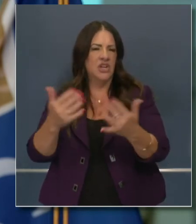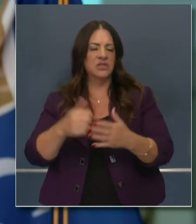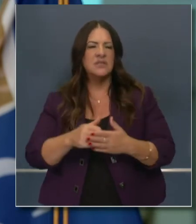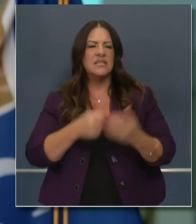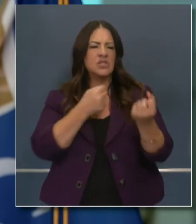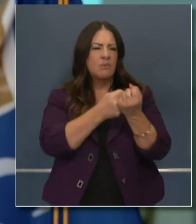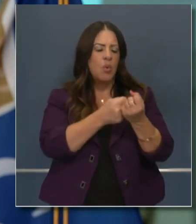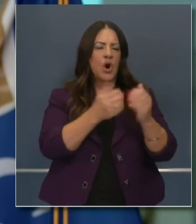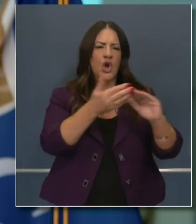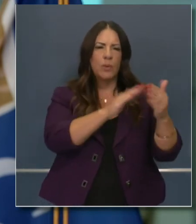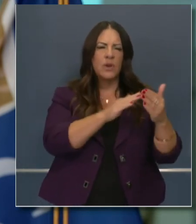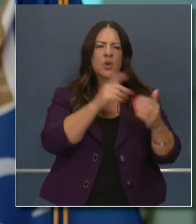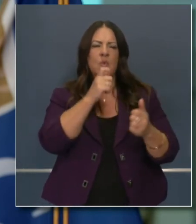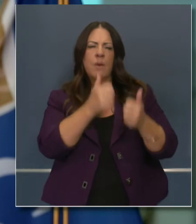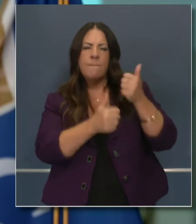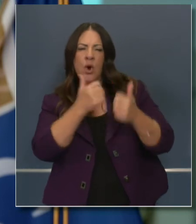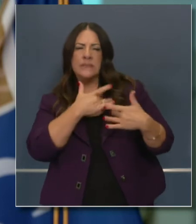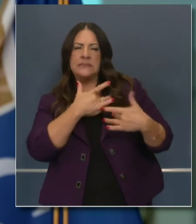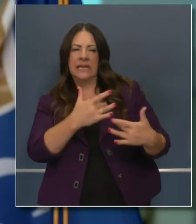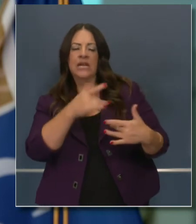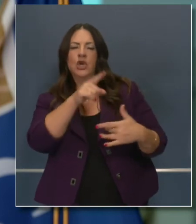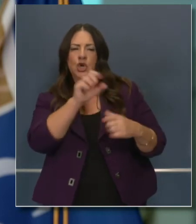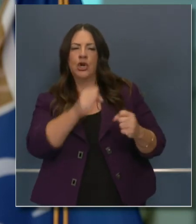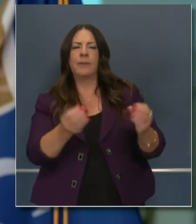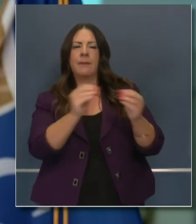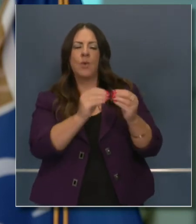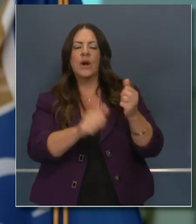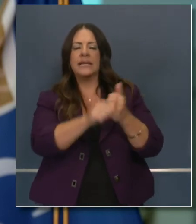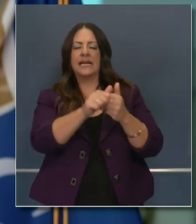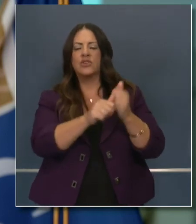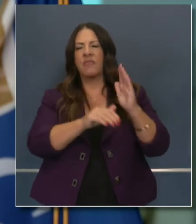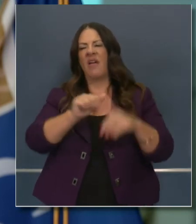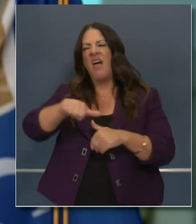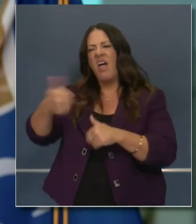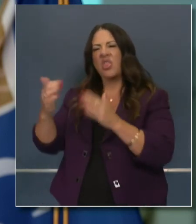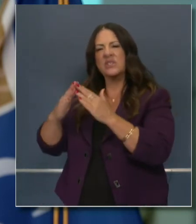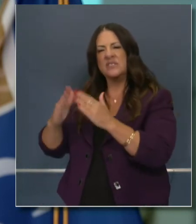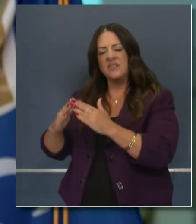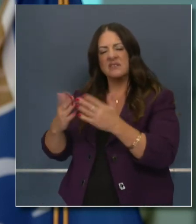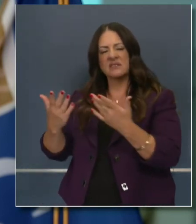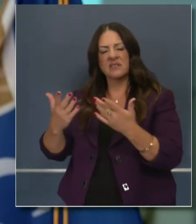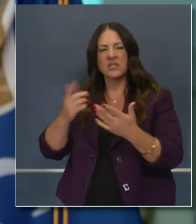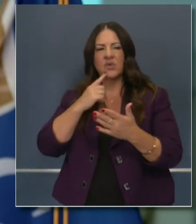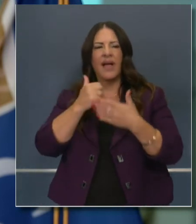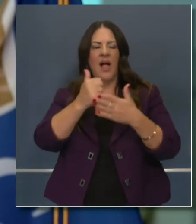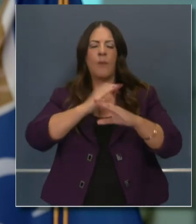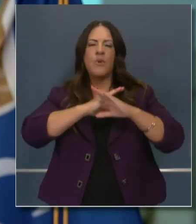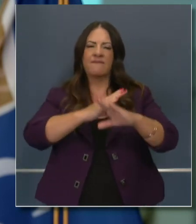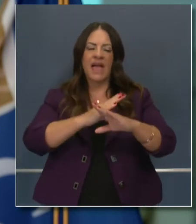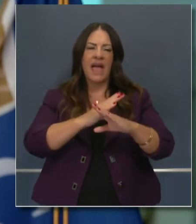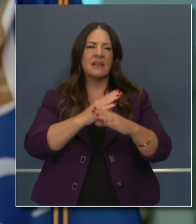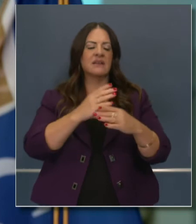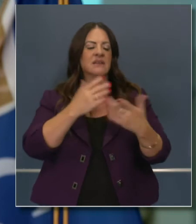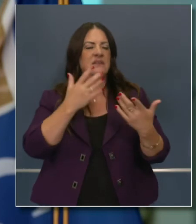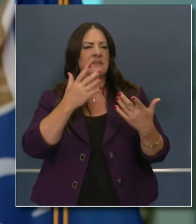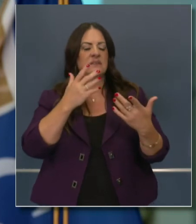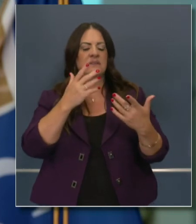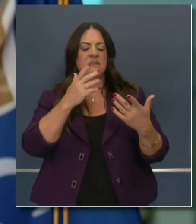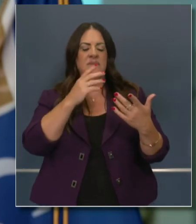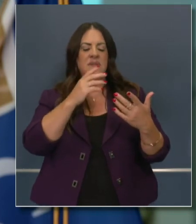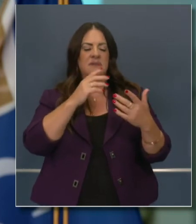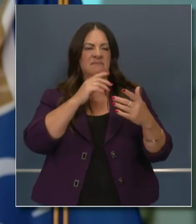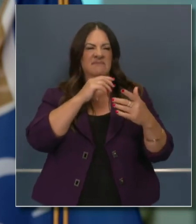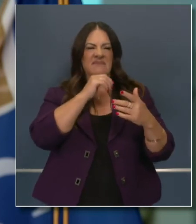quote unquote, most vulnerable and could have most impact in terms of structures and lives lost, ingress, egress,